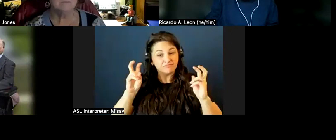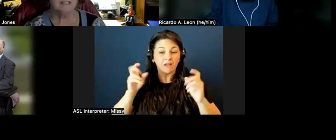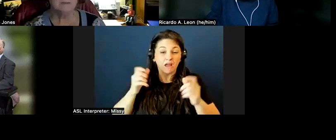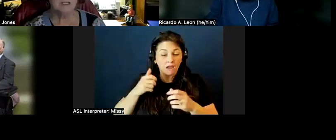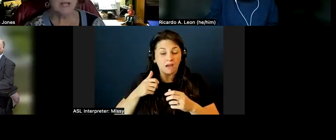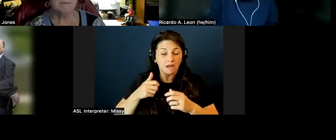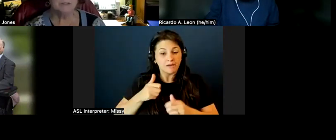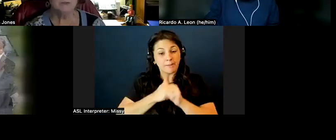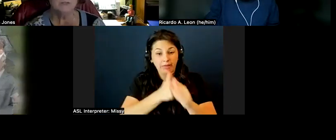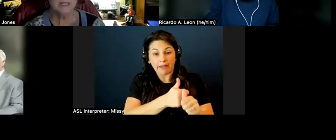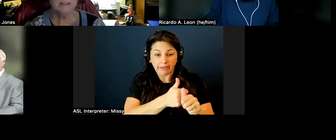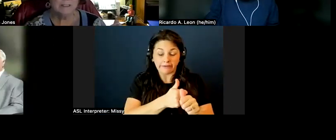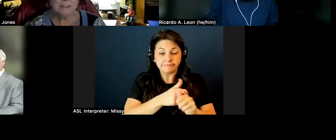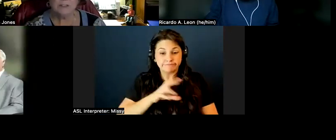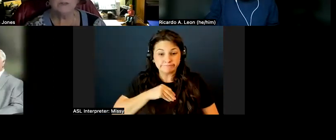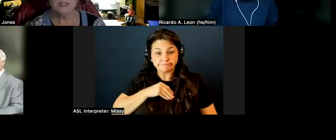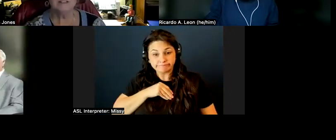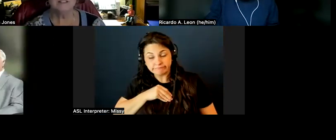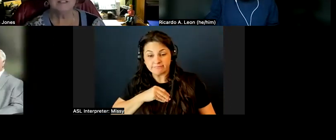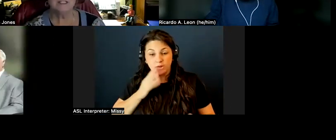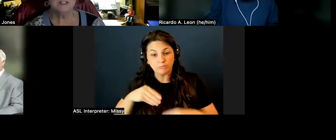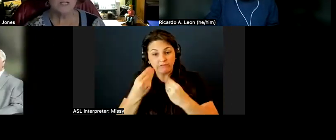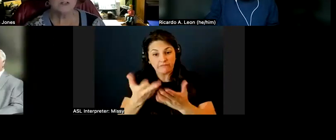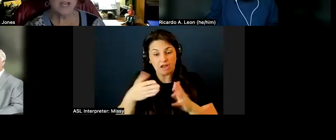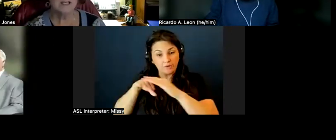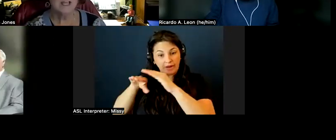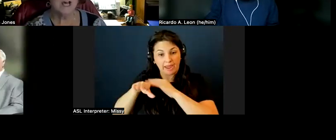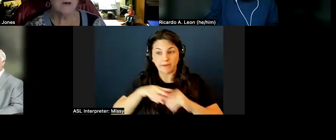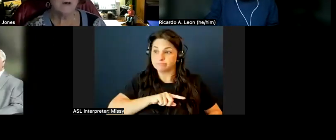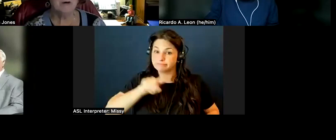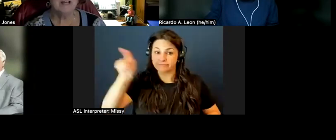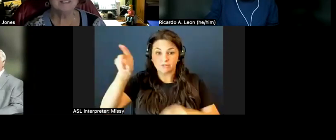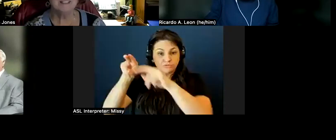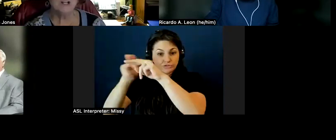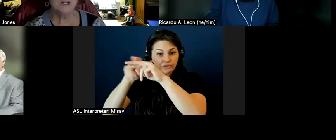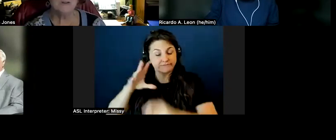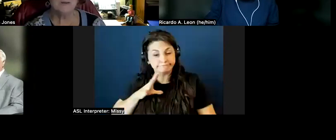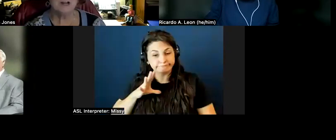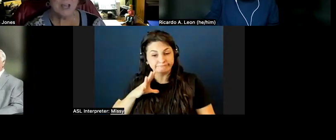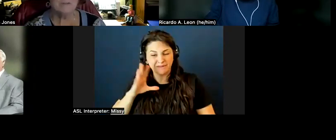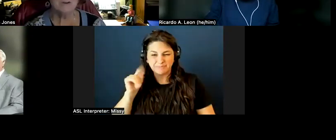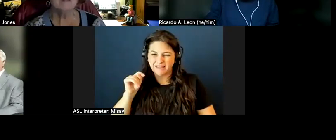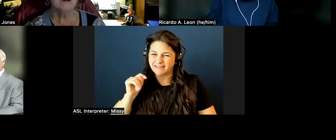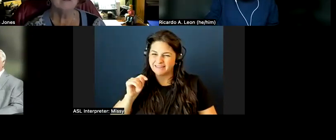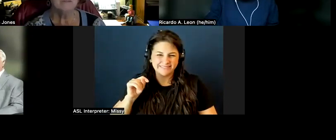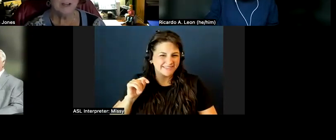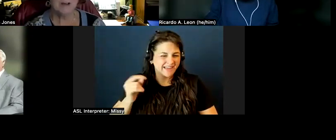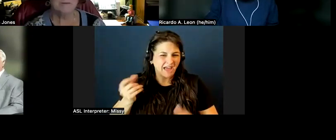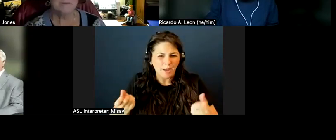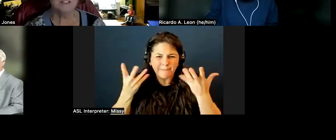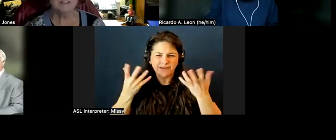to provide somebody a ramp to get to the train track. But the amount of effort and the amount